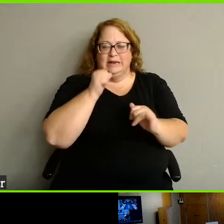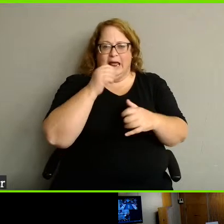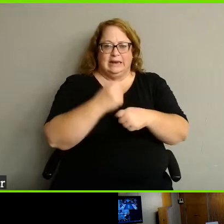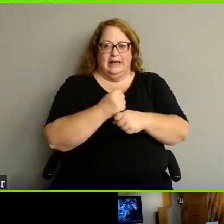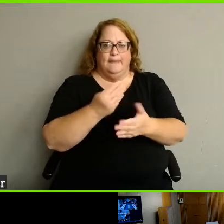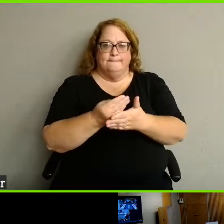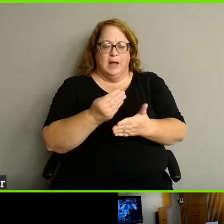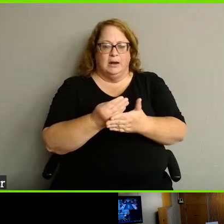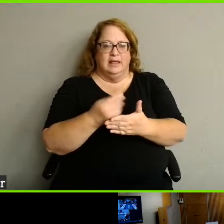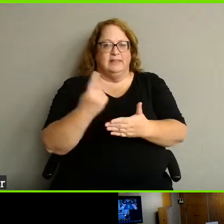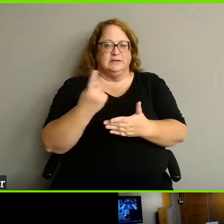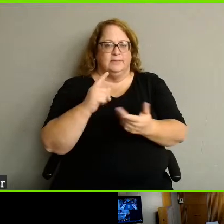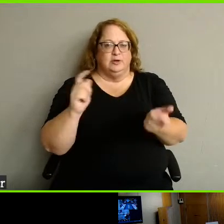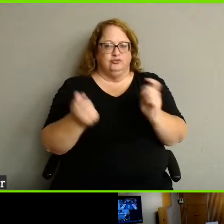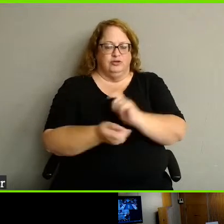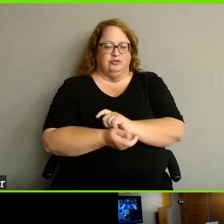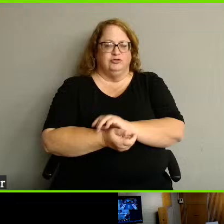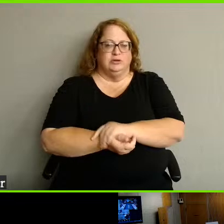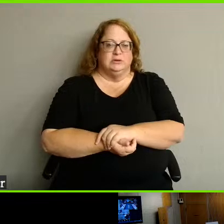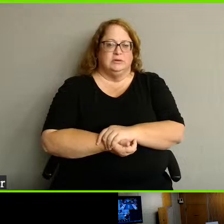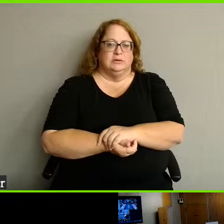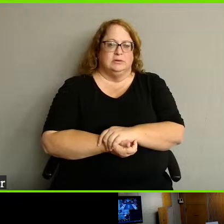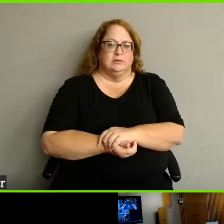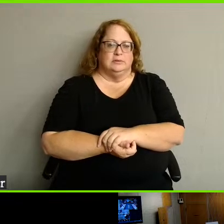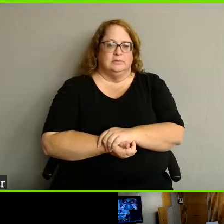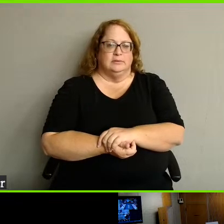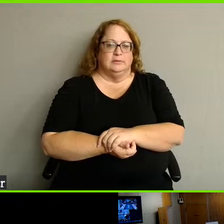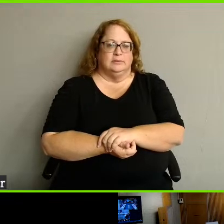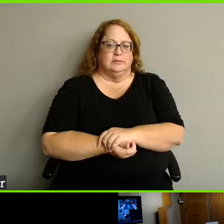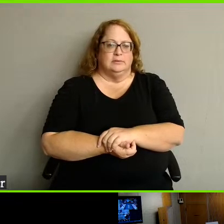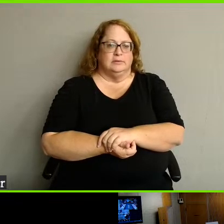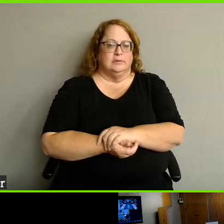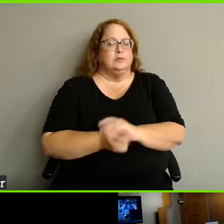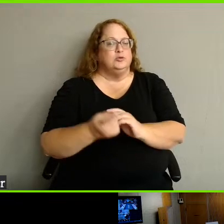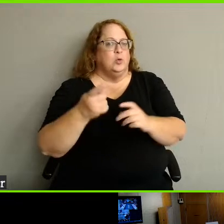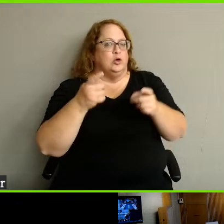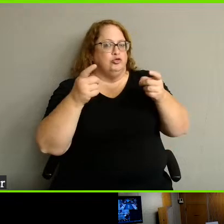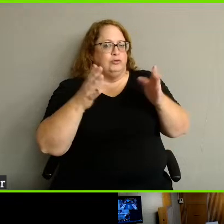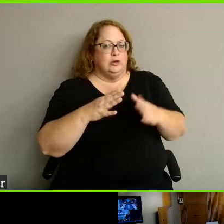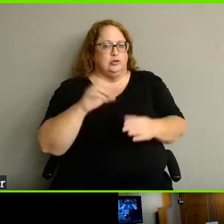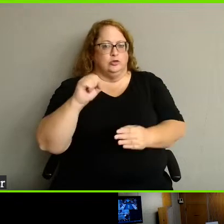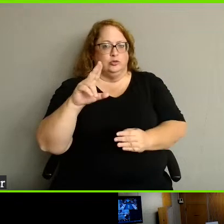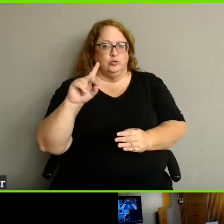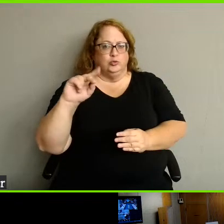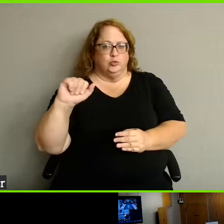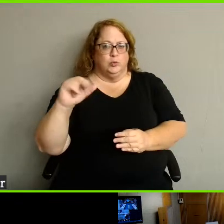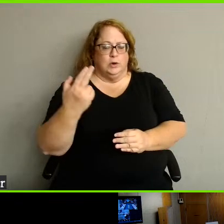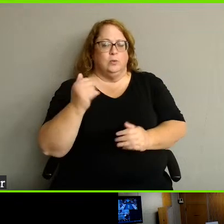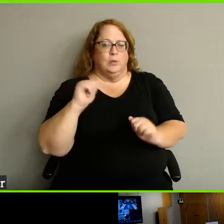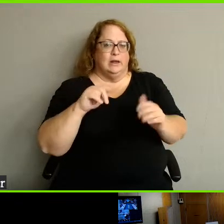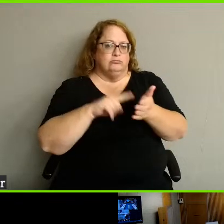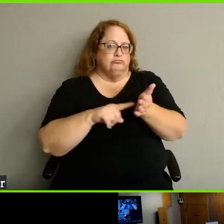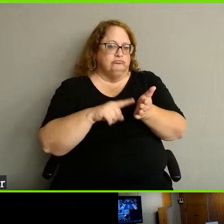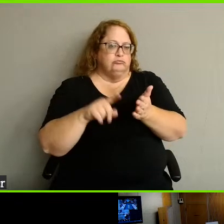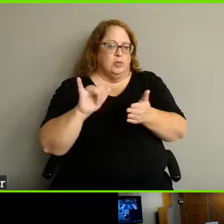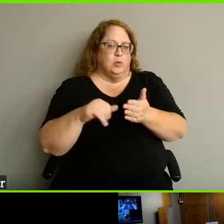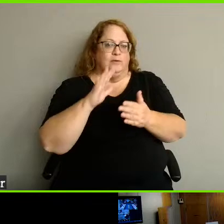money. Then all of a sudden something changes, you know. Why it's a great idea. Director Scott, we can definitely look at B&L too, and we talked to